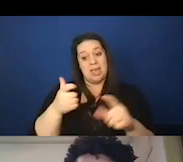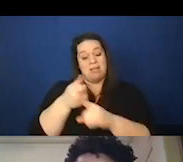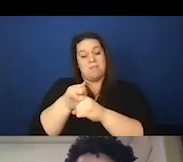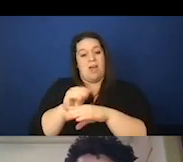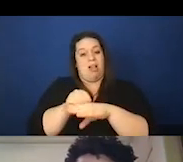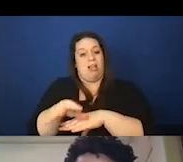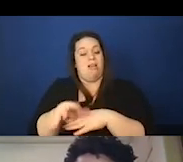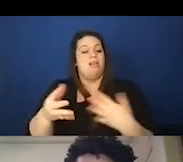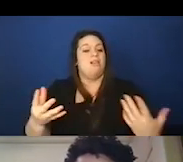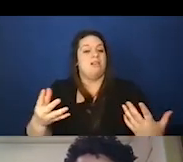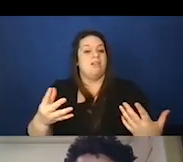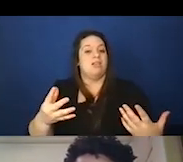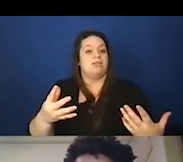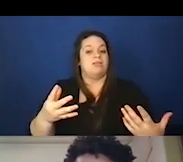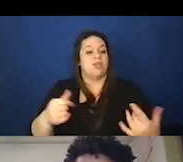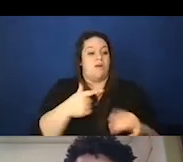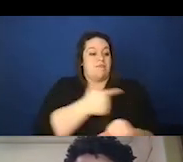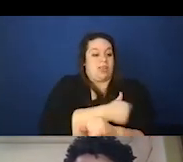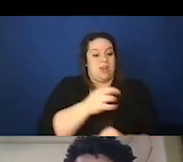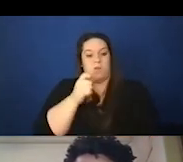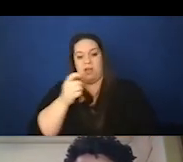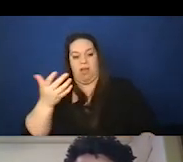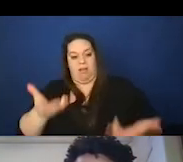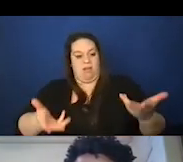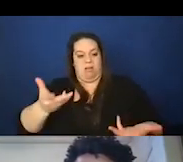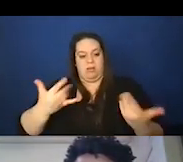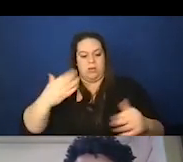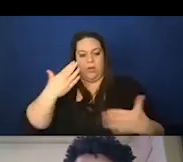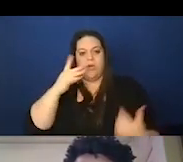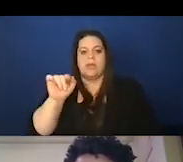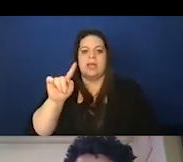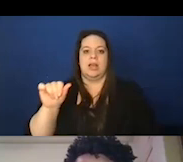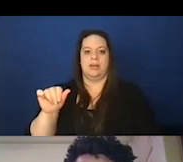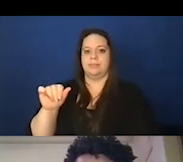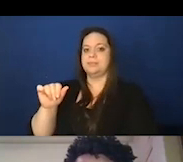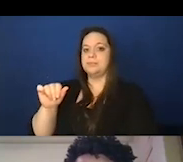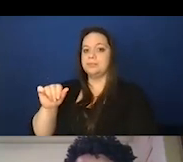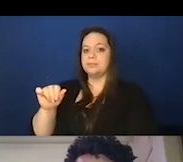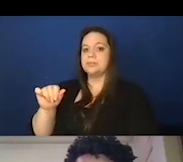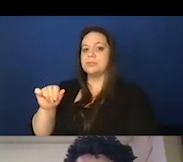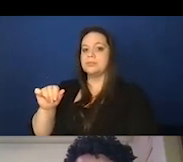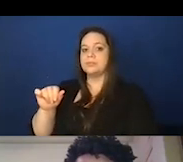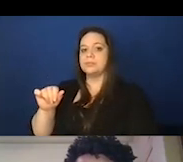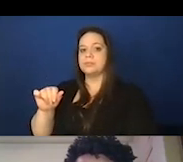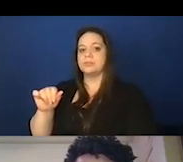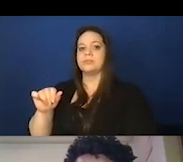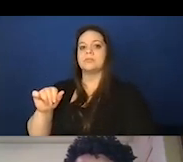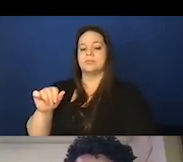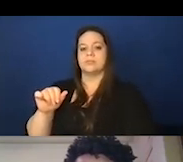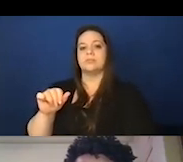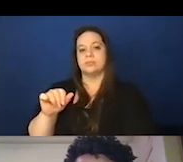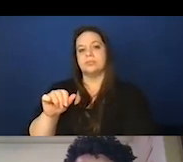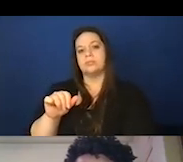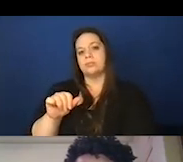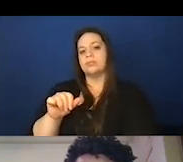we vaccinate or not vaccinate? We still don't know the data there, but other, I think it's just on a case